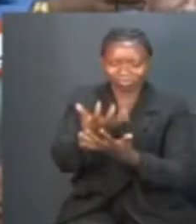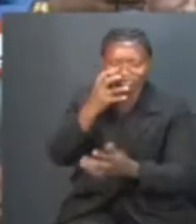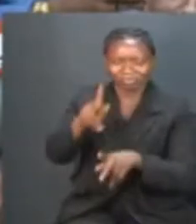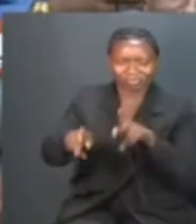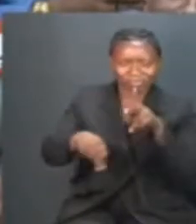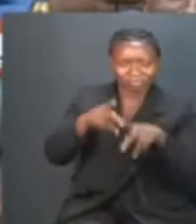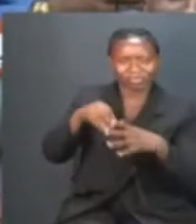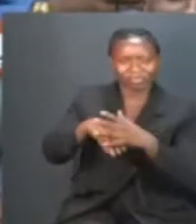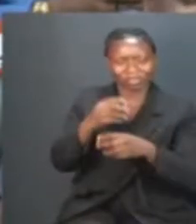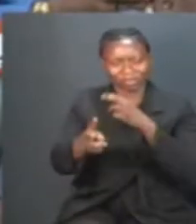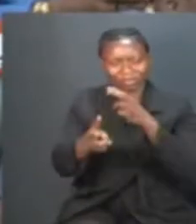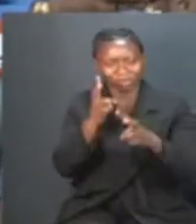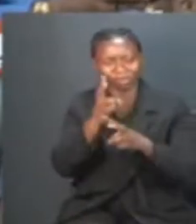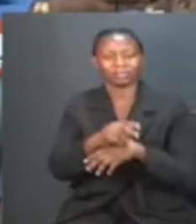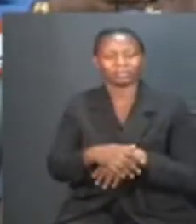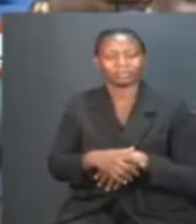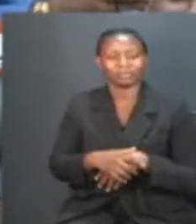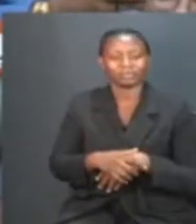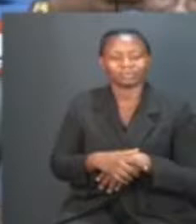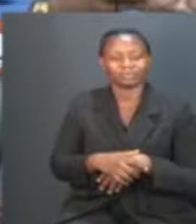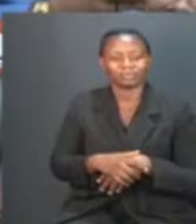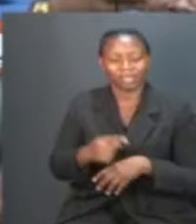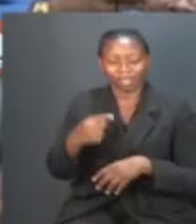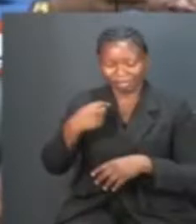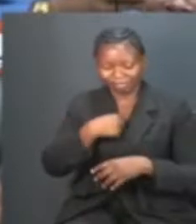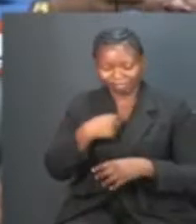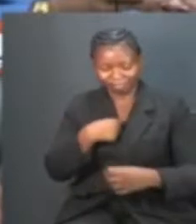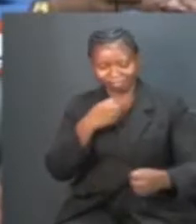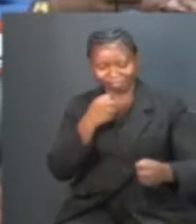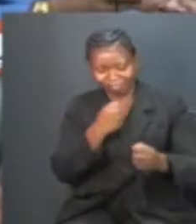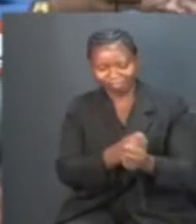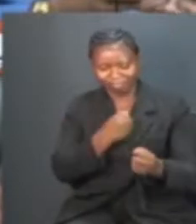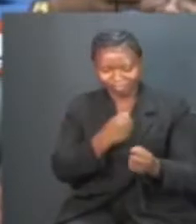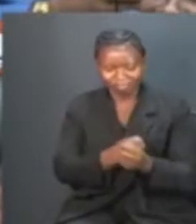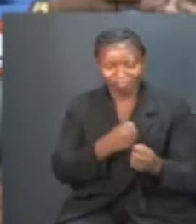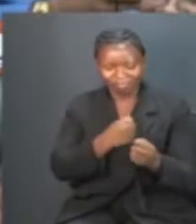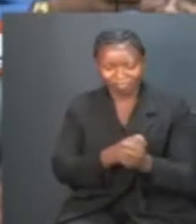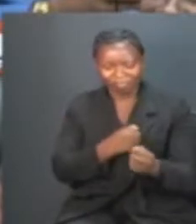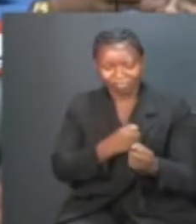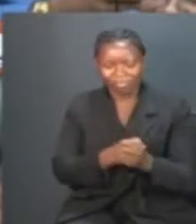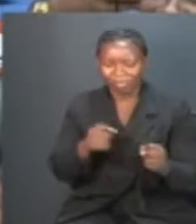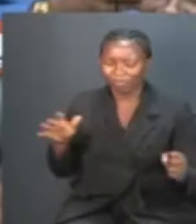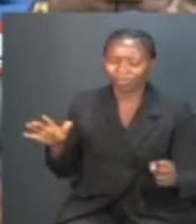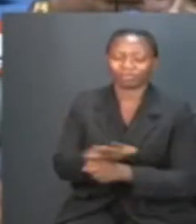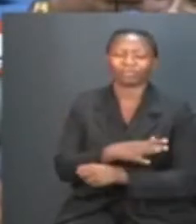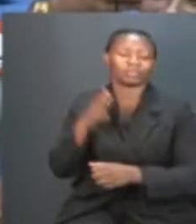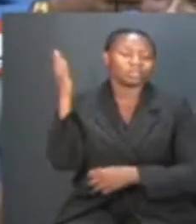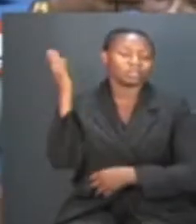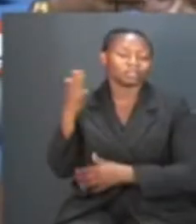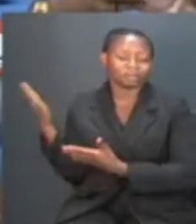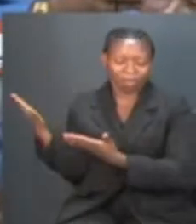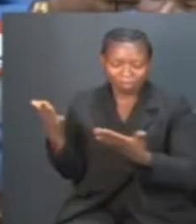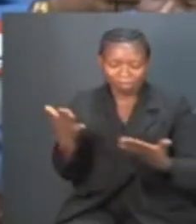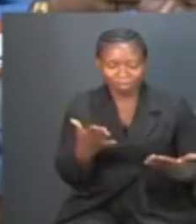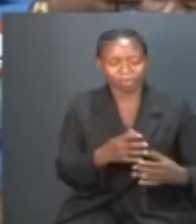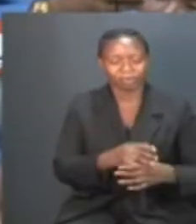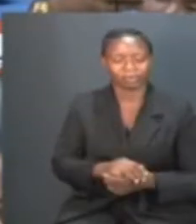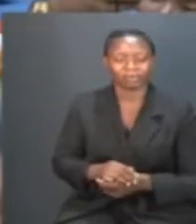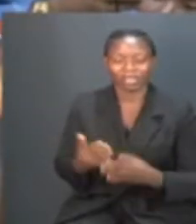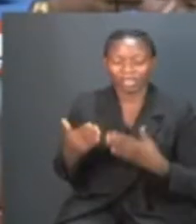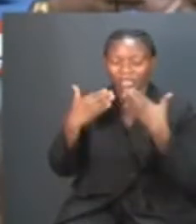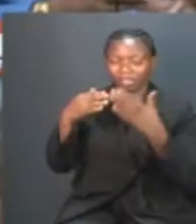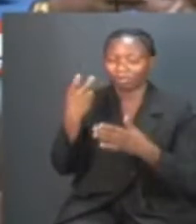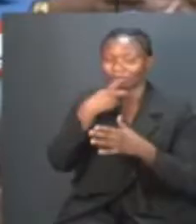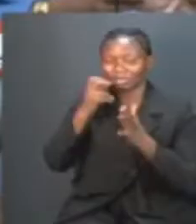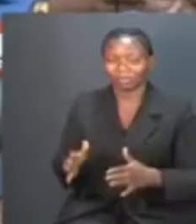business world. On this, I support wholeheartedly the statement put forward by the maker of the statement. Thank you, Mr.